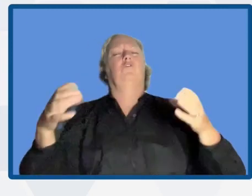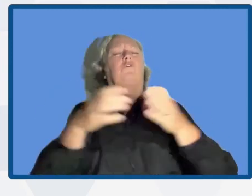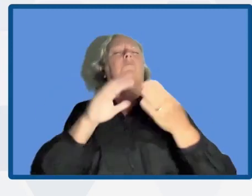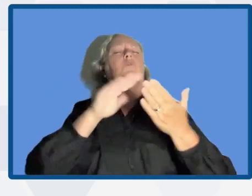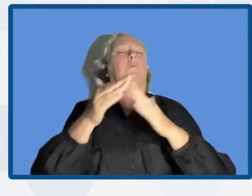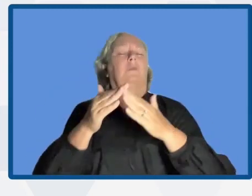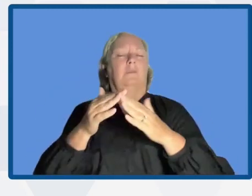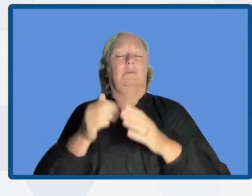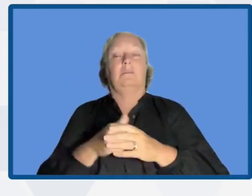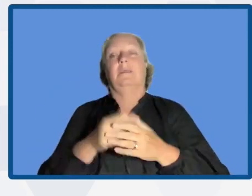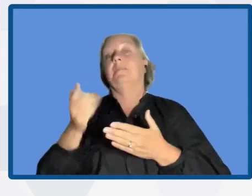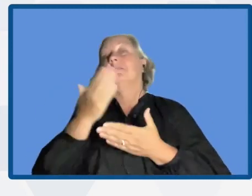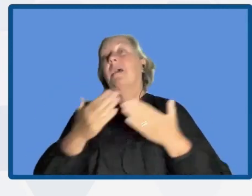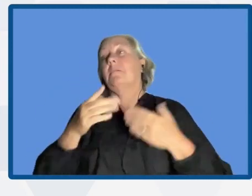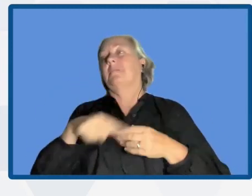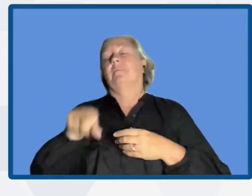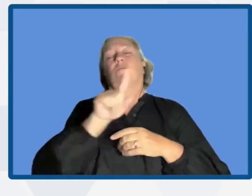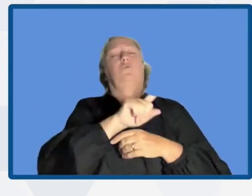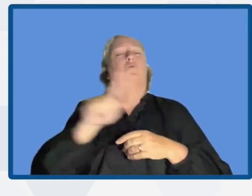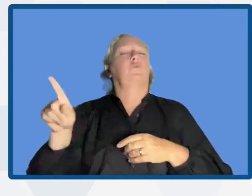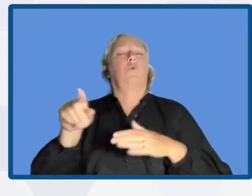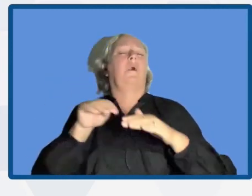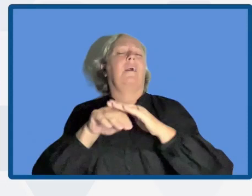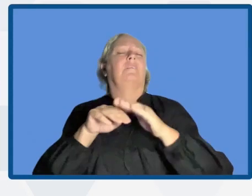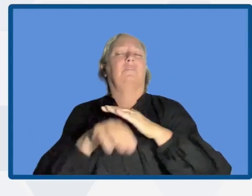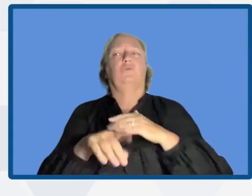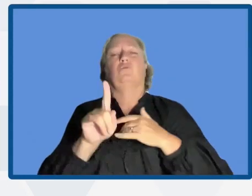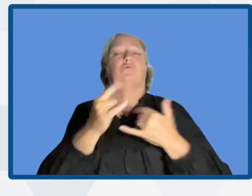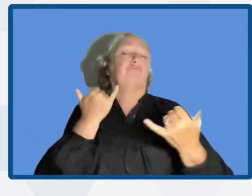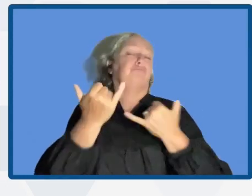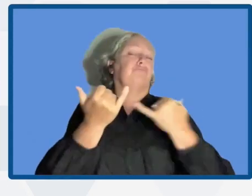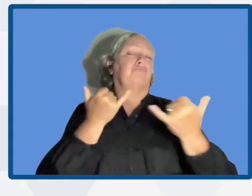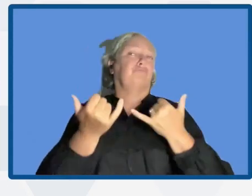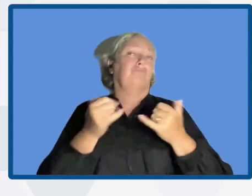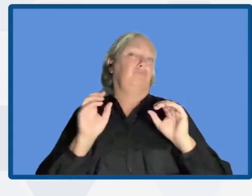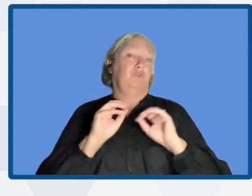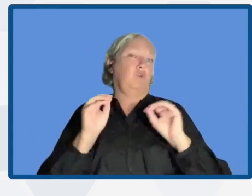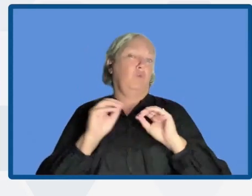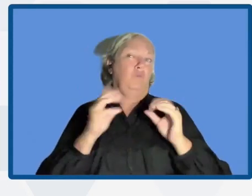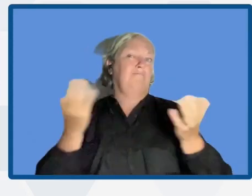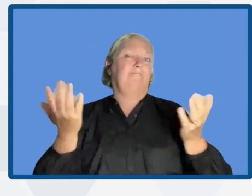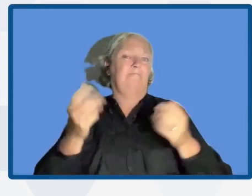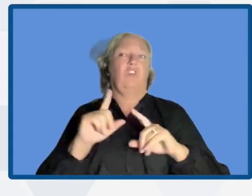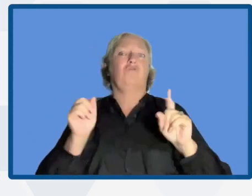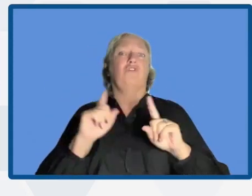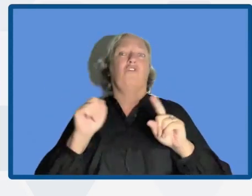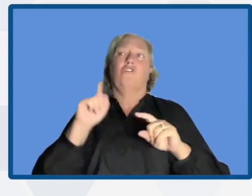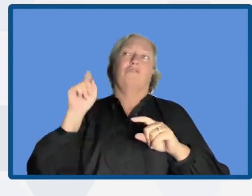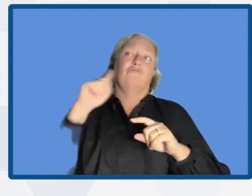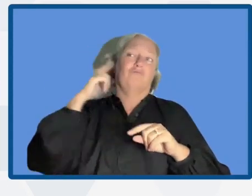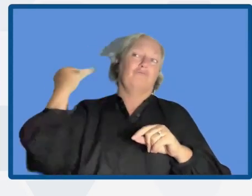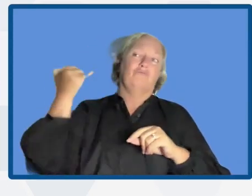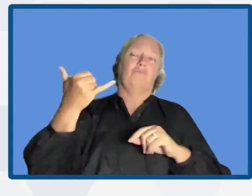that do not have access to telecommunication services, that they do not have coverage.